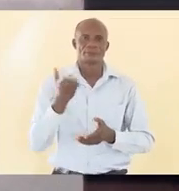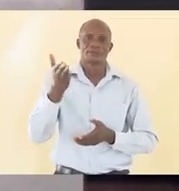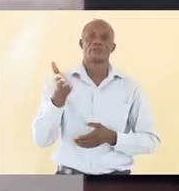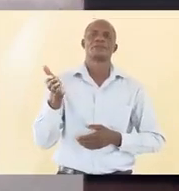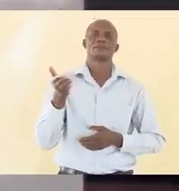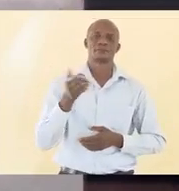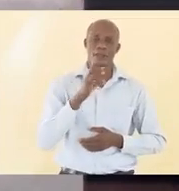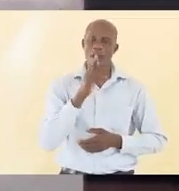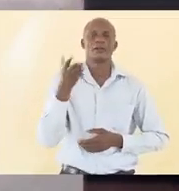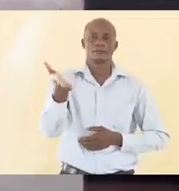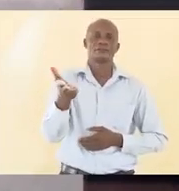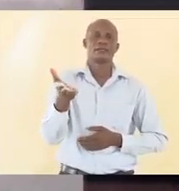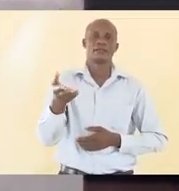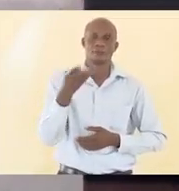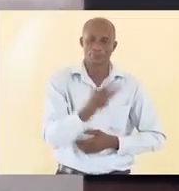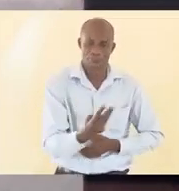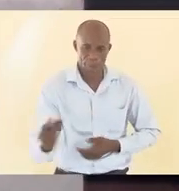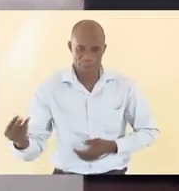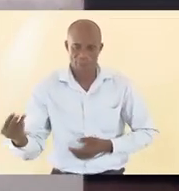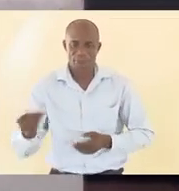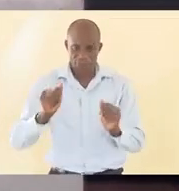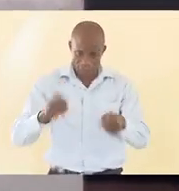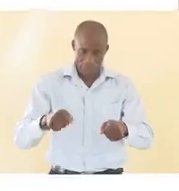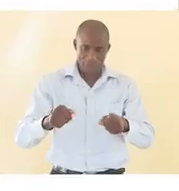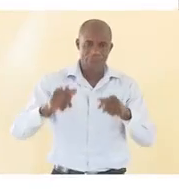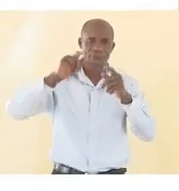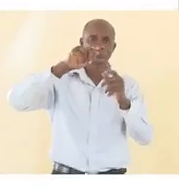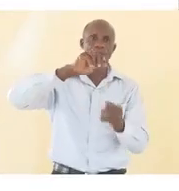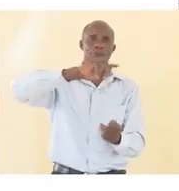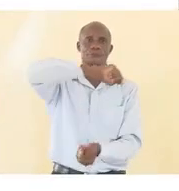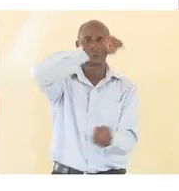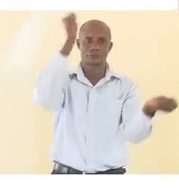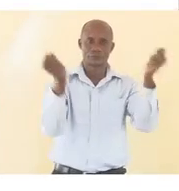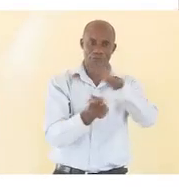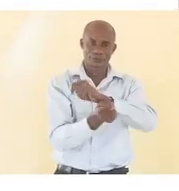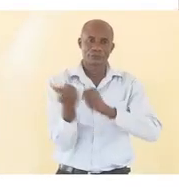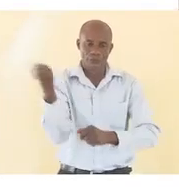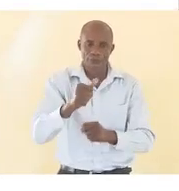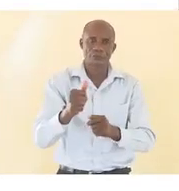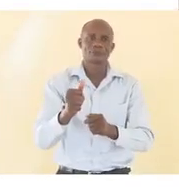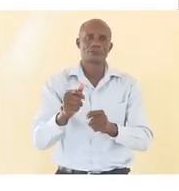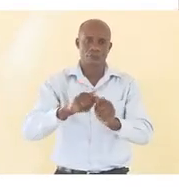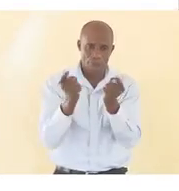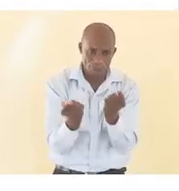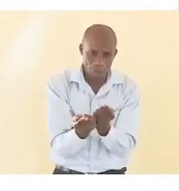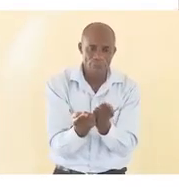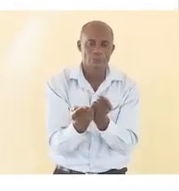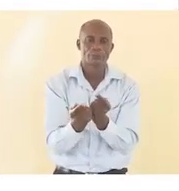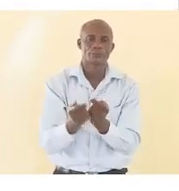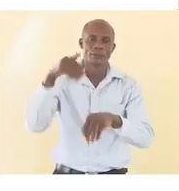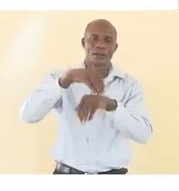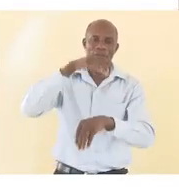Are there ingredients that could transform any gathering of people at all into a